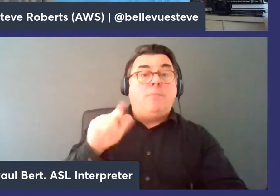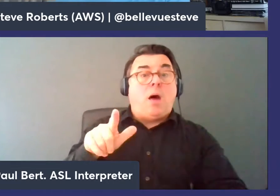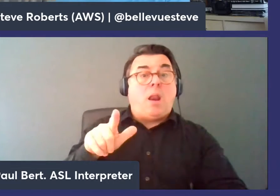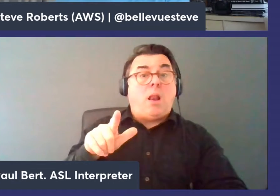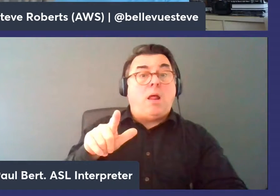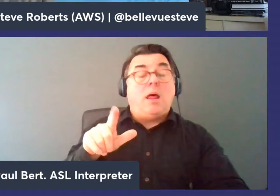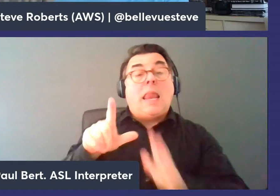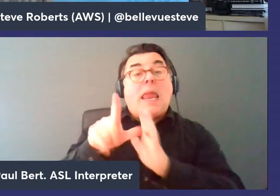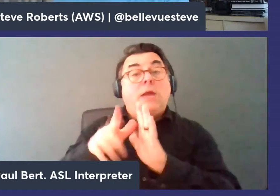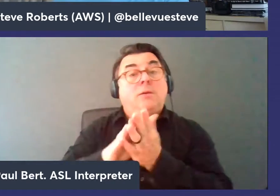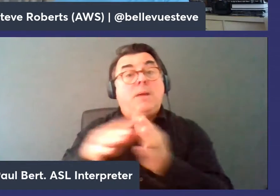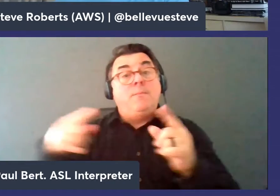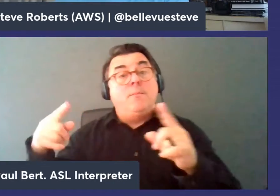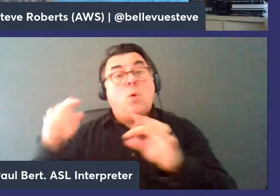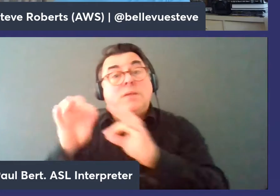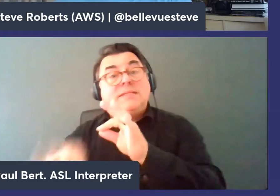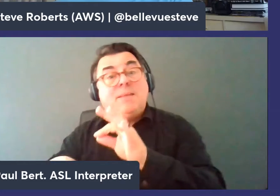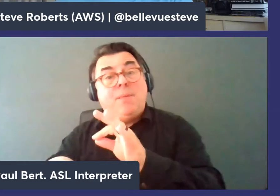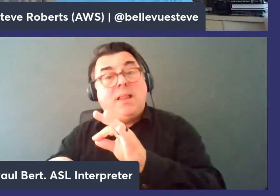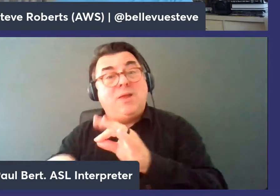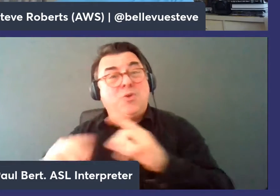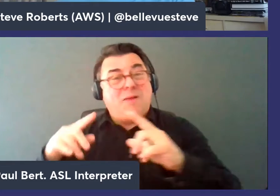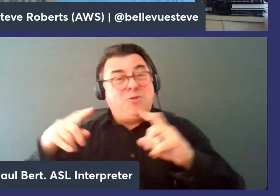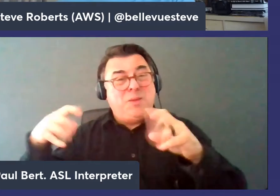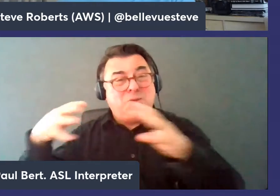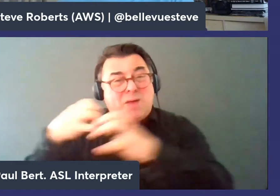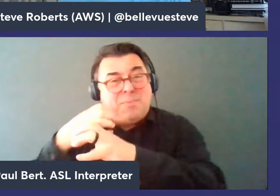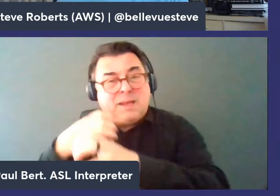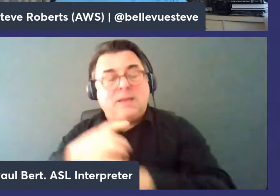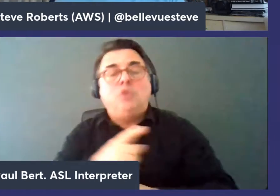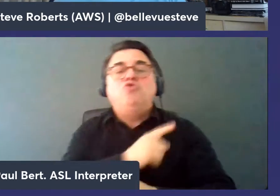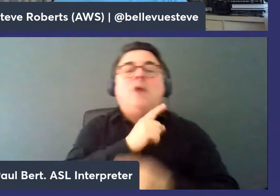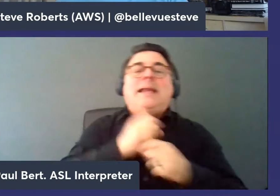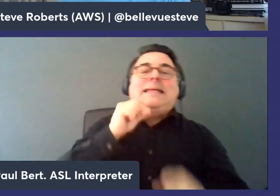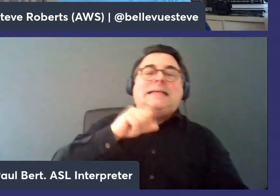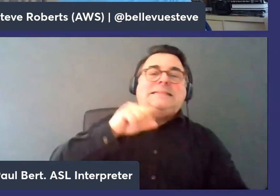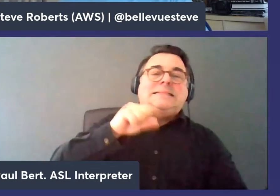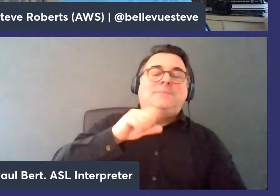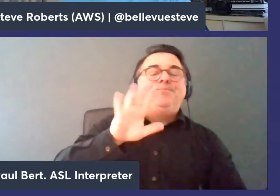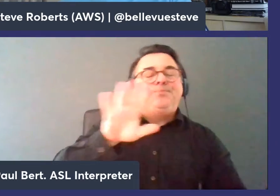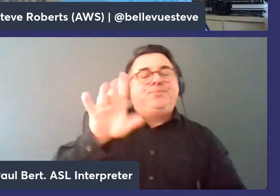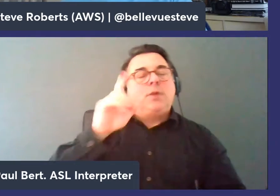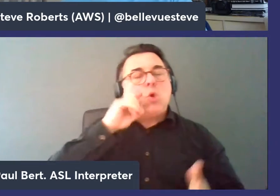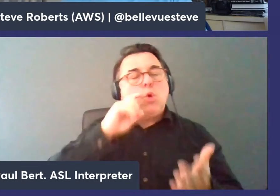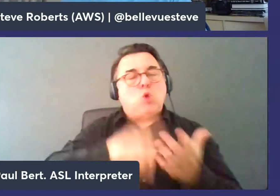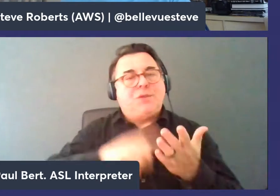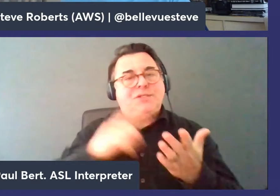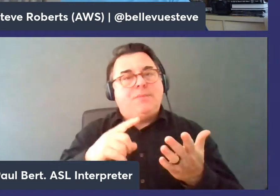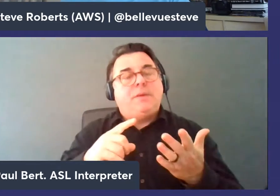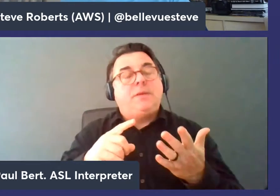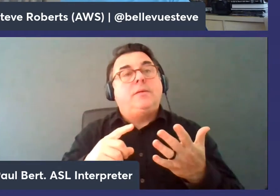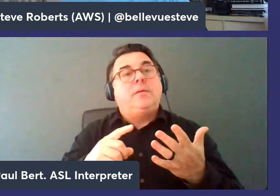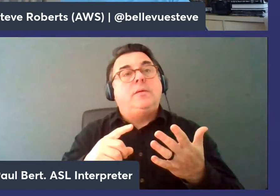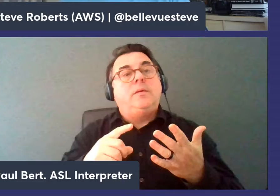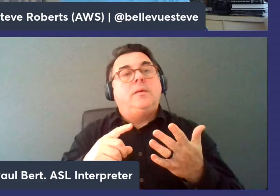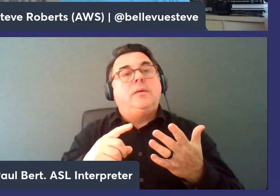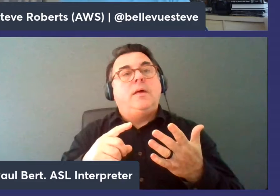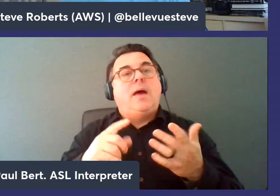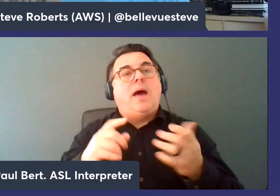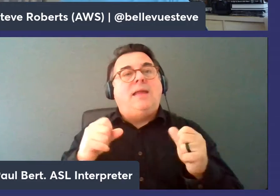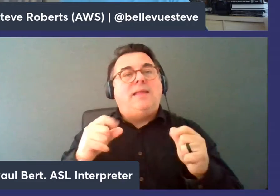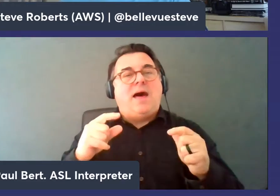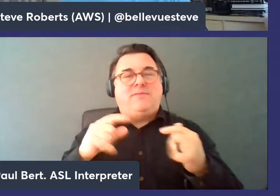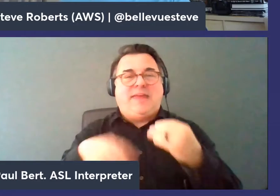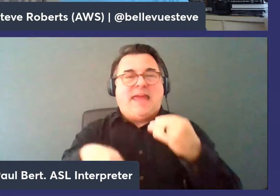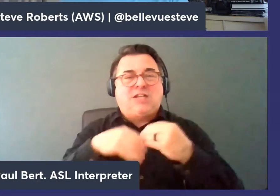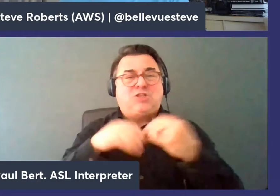simpler too? Is that an initial benefit? Absolutely. Okay. And what you'll find is that you'll cut out a lot of the noise. And so